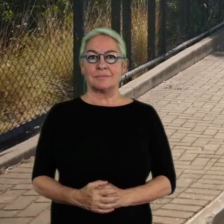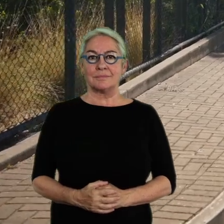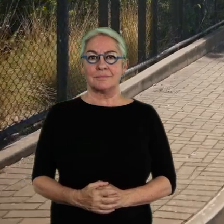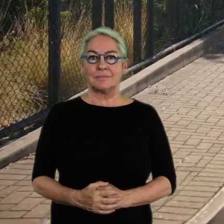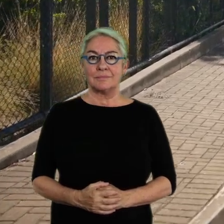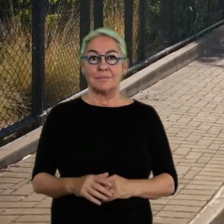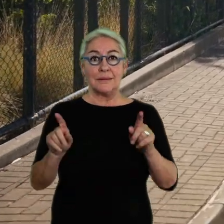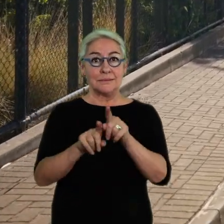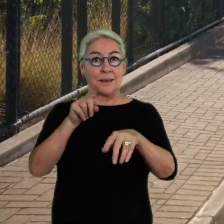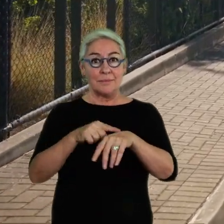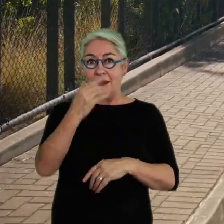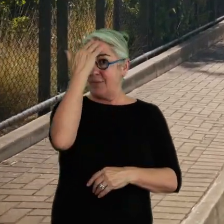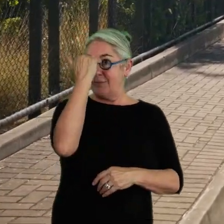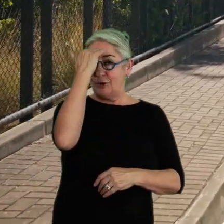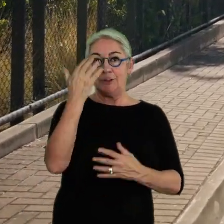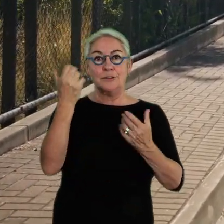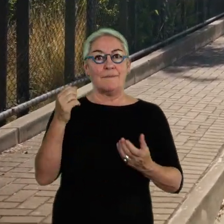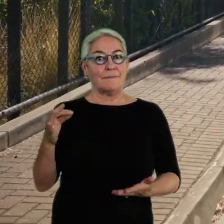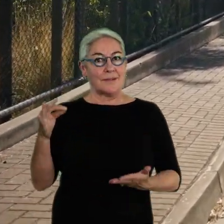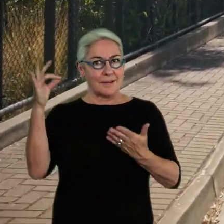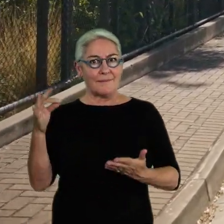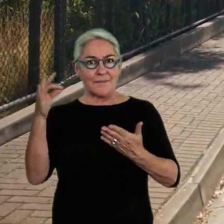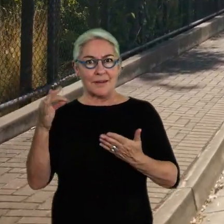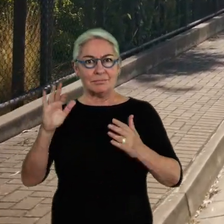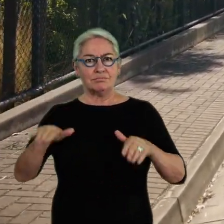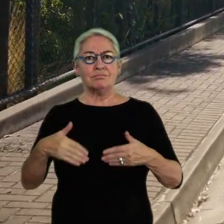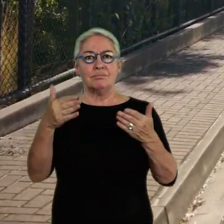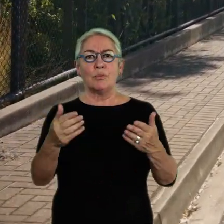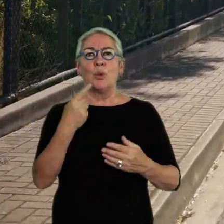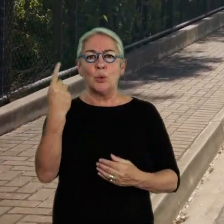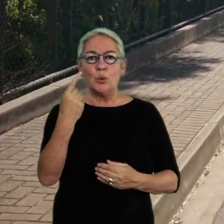Catering provides a cafe in the outside area, which is set up just for the Fringe season.